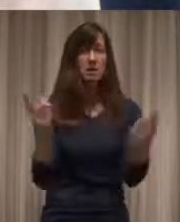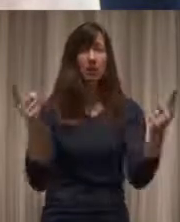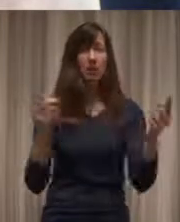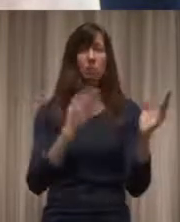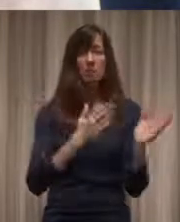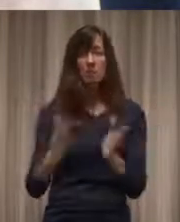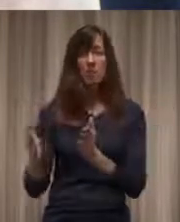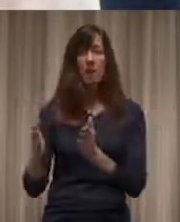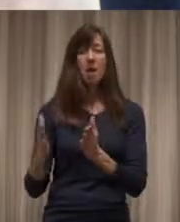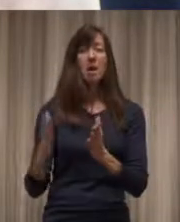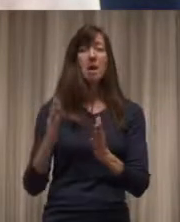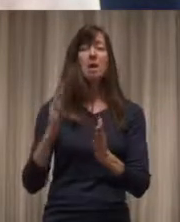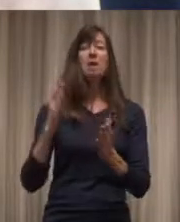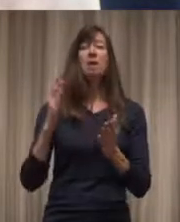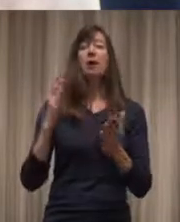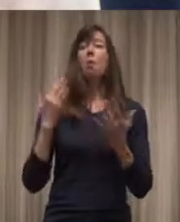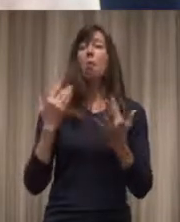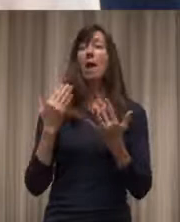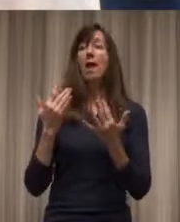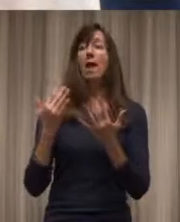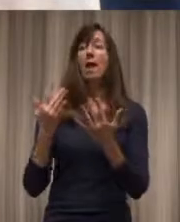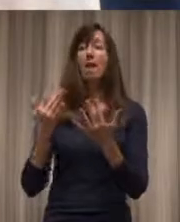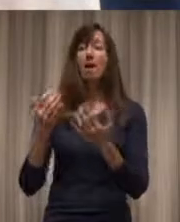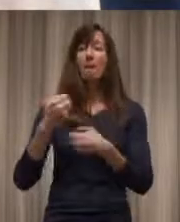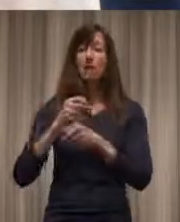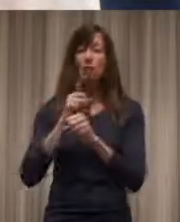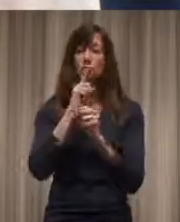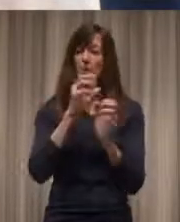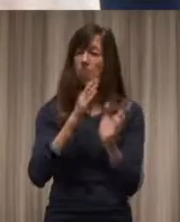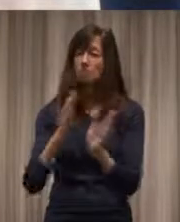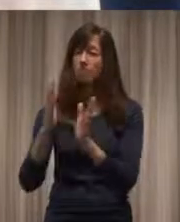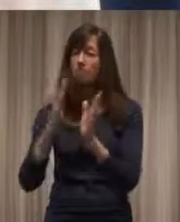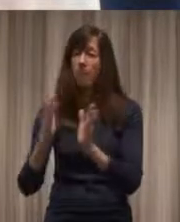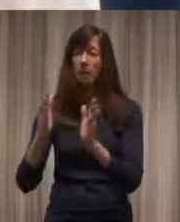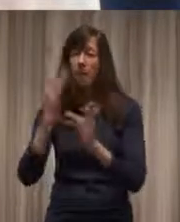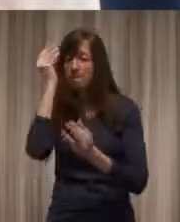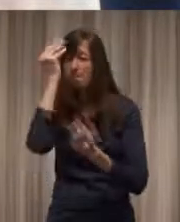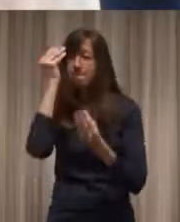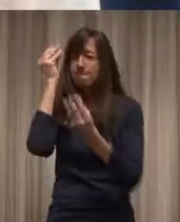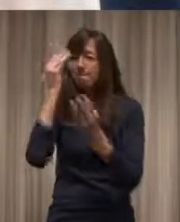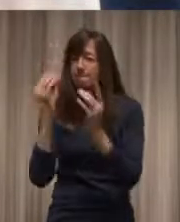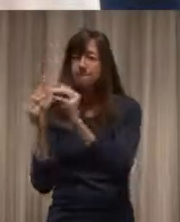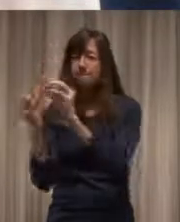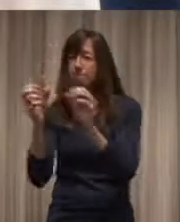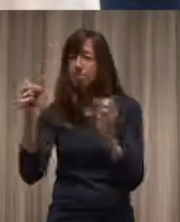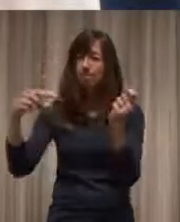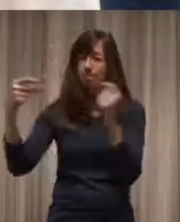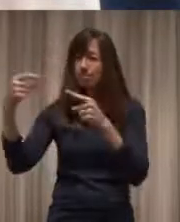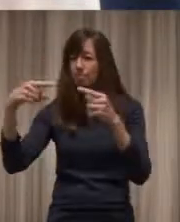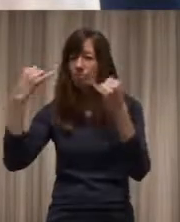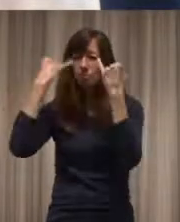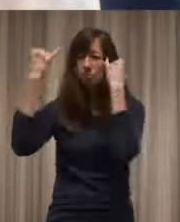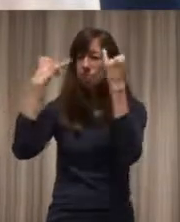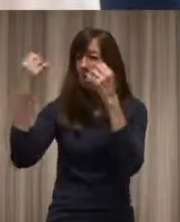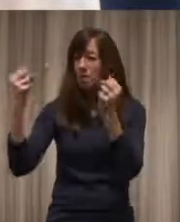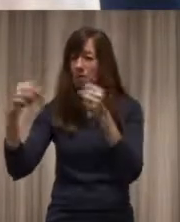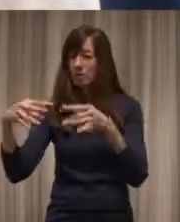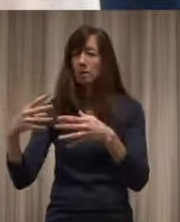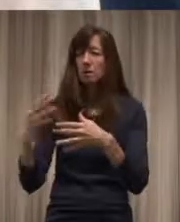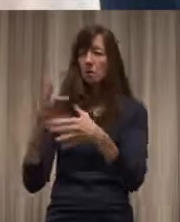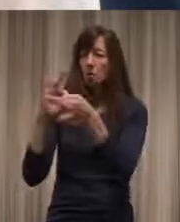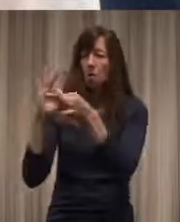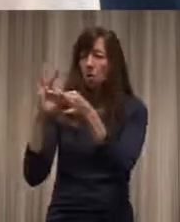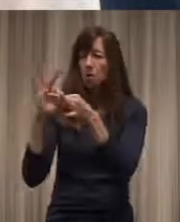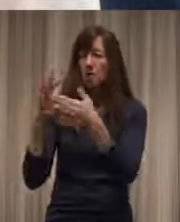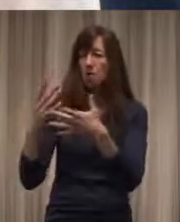after iteration of making sure we'd thought through all the details, that we had it right, that we are coordinating with our partners. And as I said, I feel